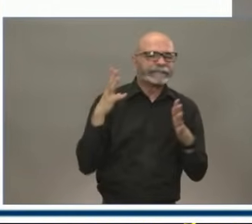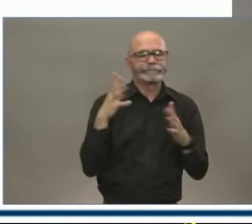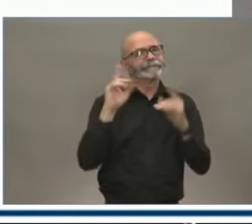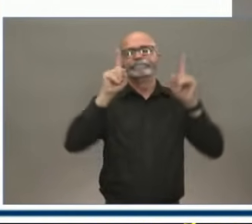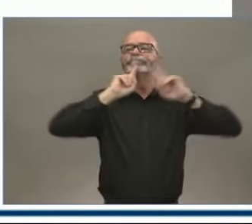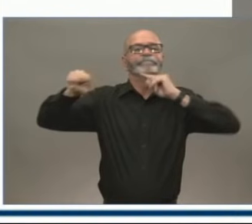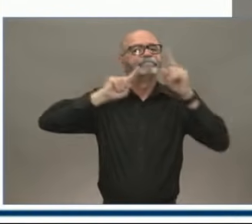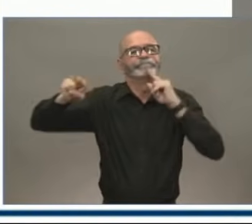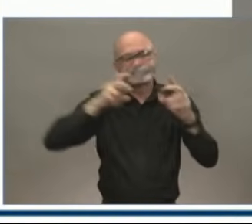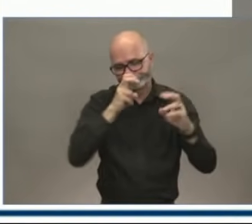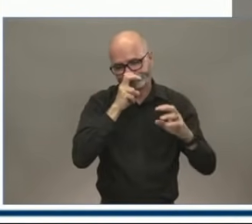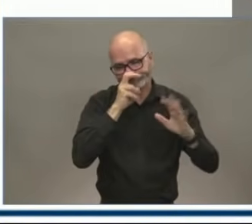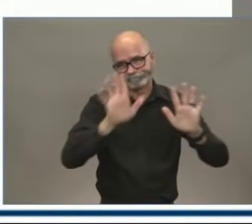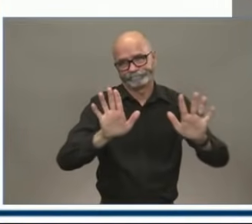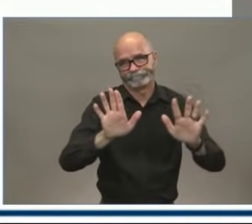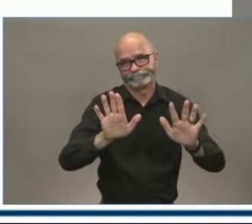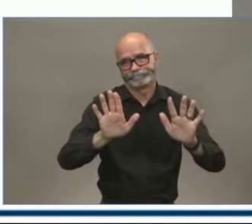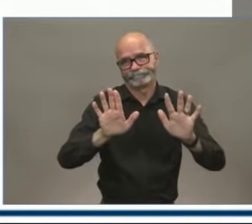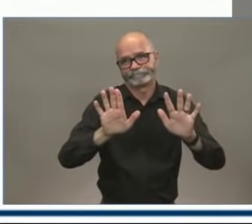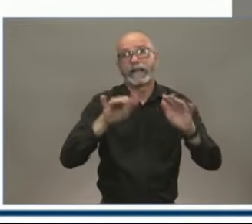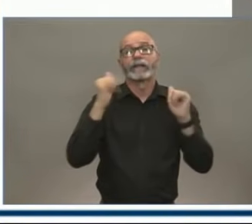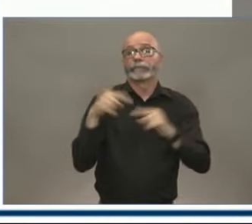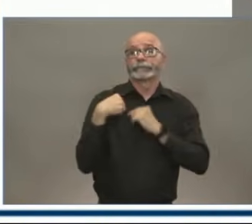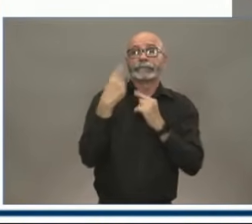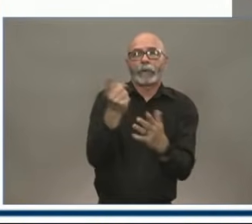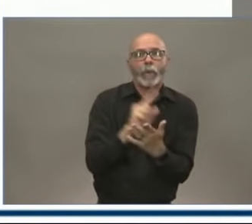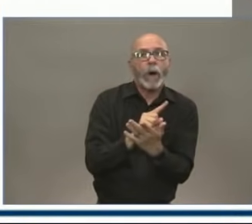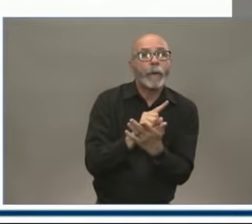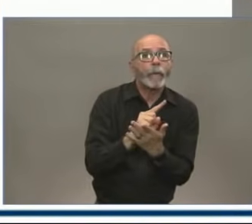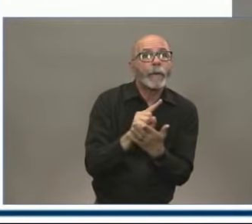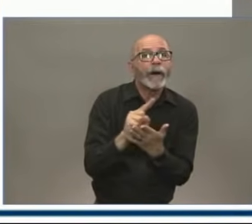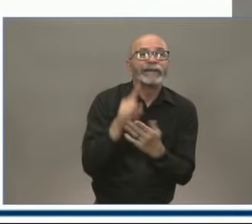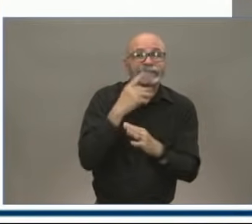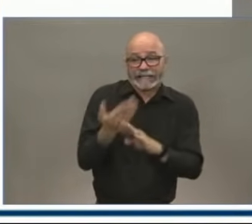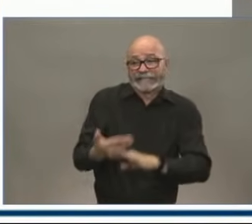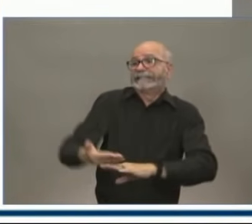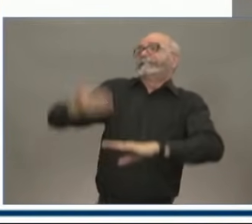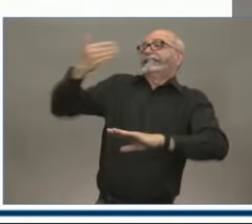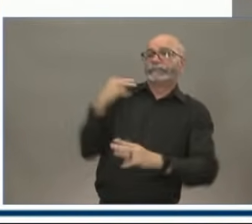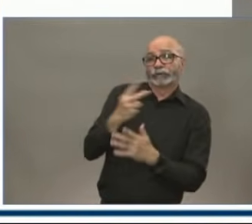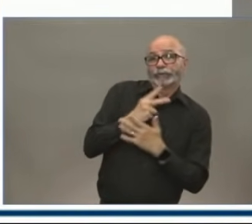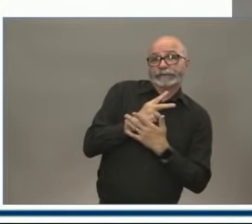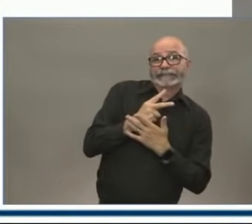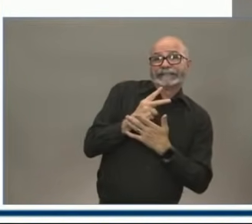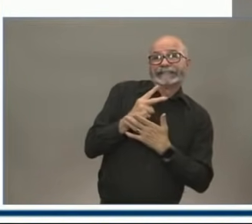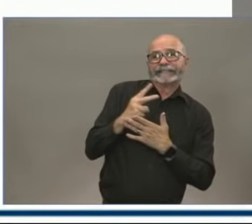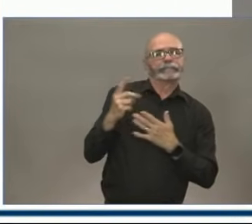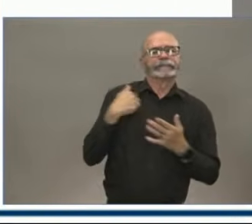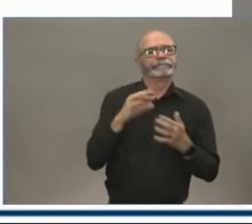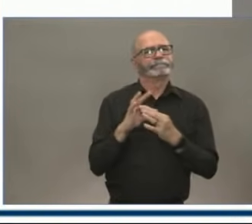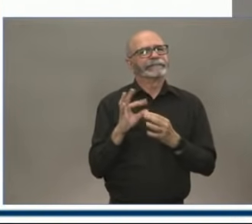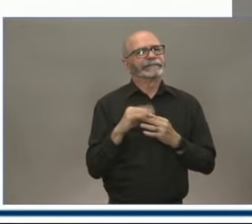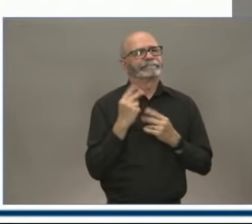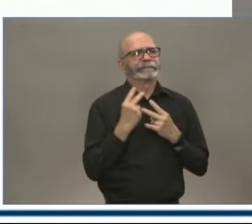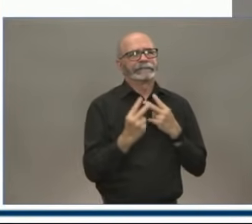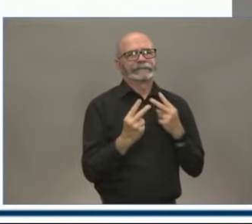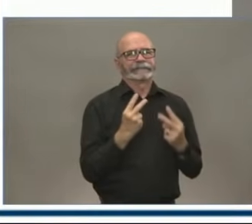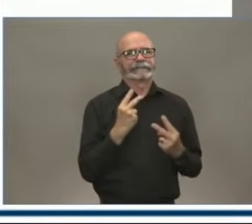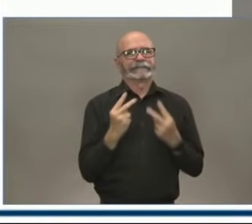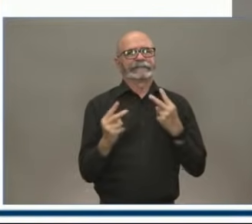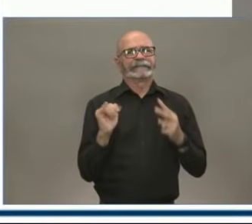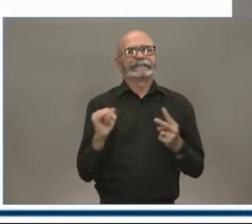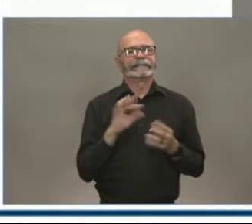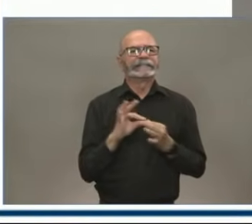this Thursday. Prior to that, for 2 weeks, we were talking more and more at our briefings about the concern about the